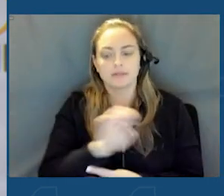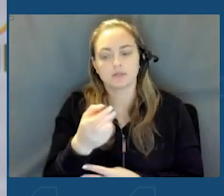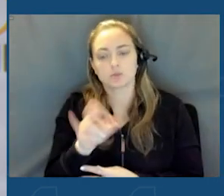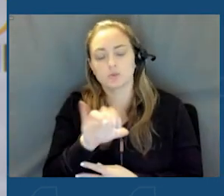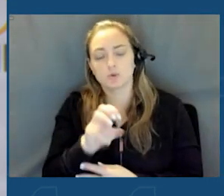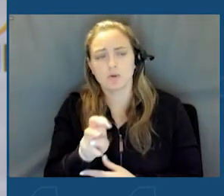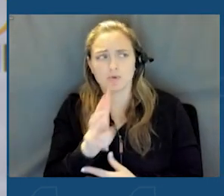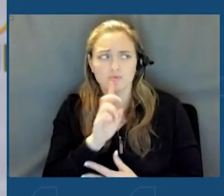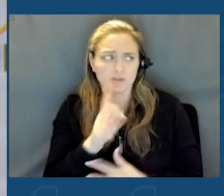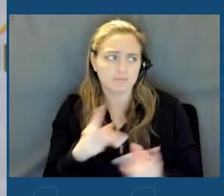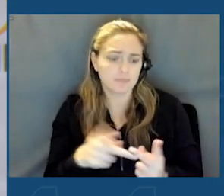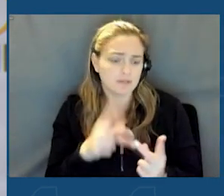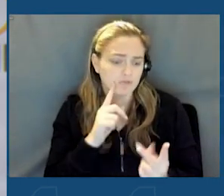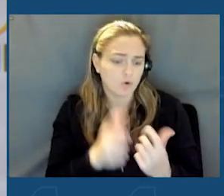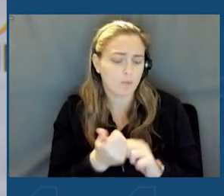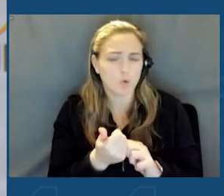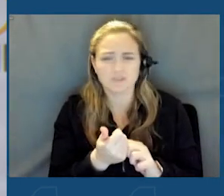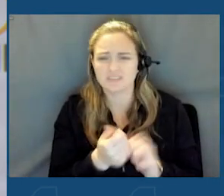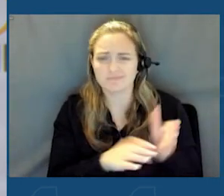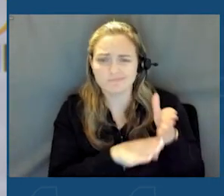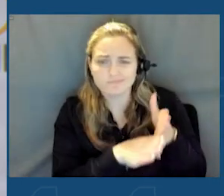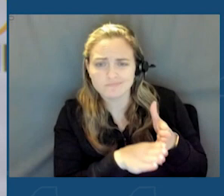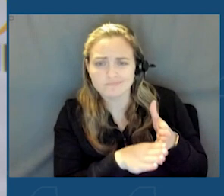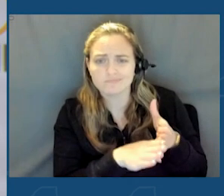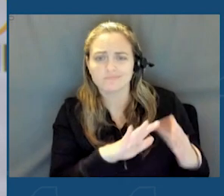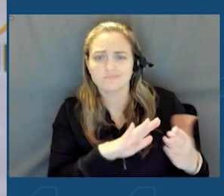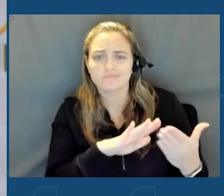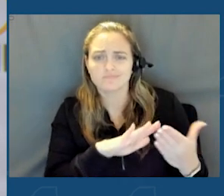place for the most marginalized of citizens, people that are